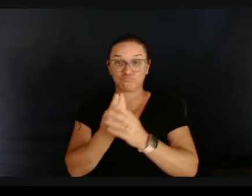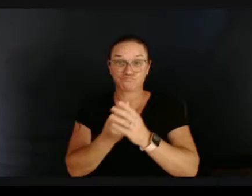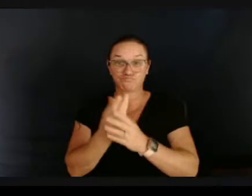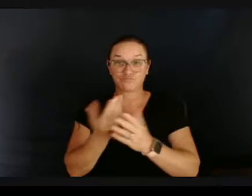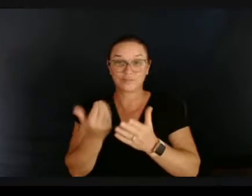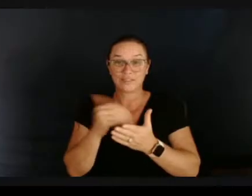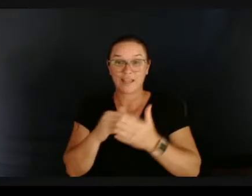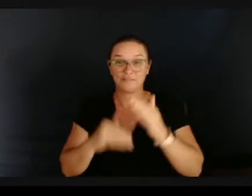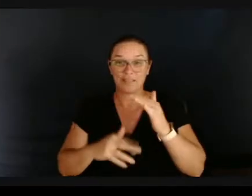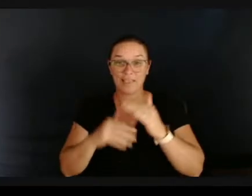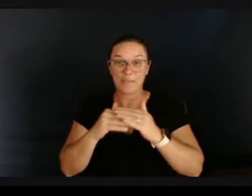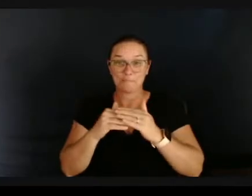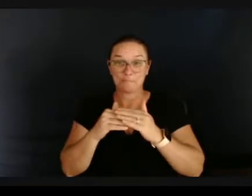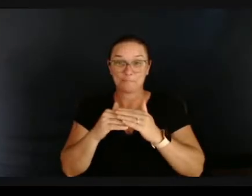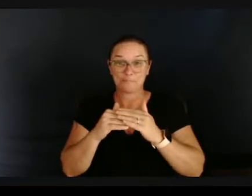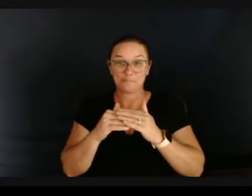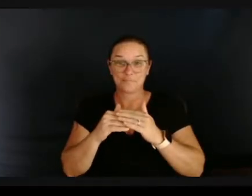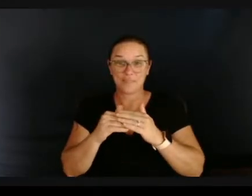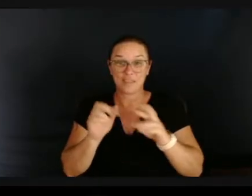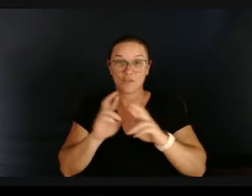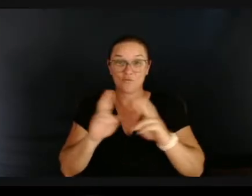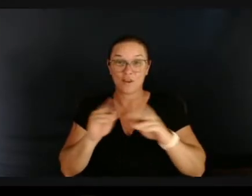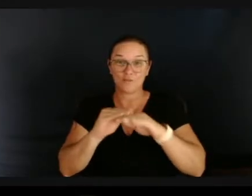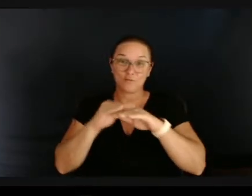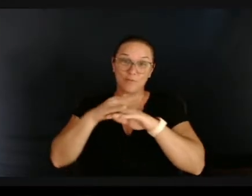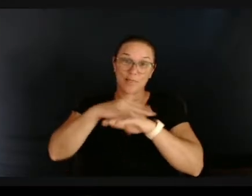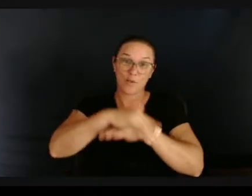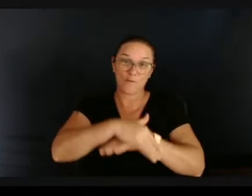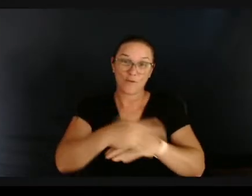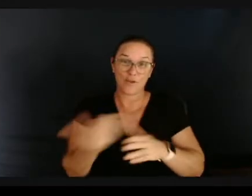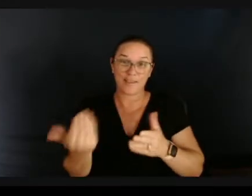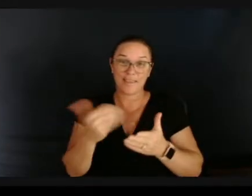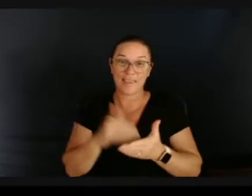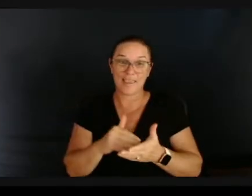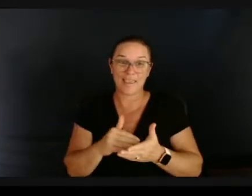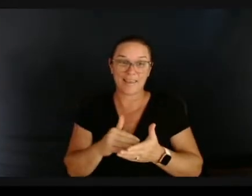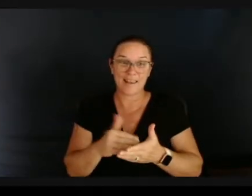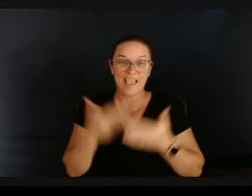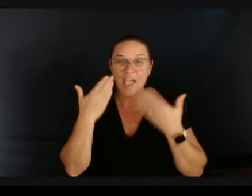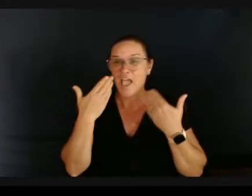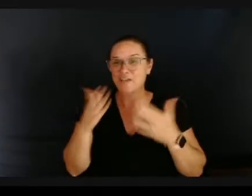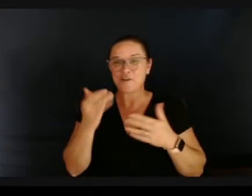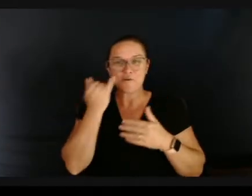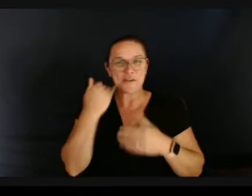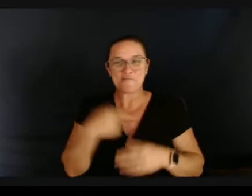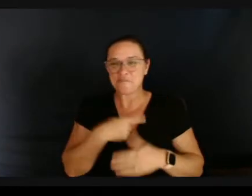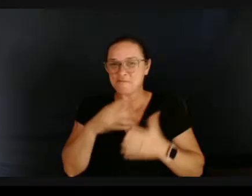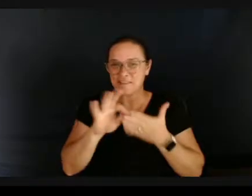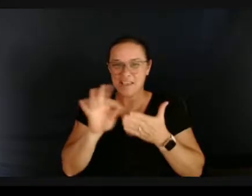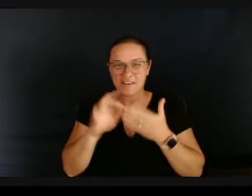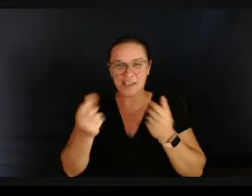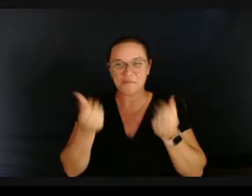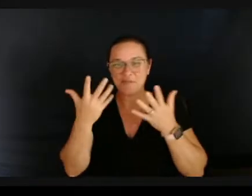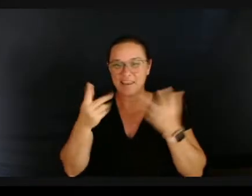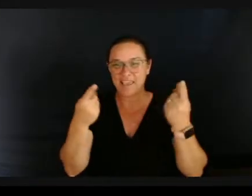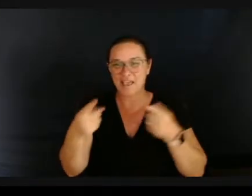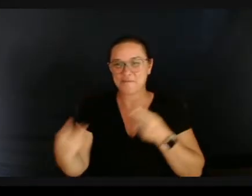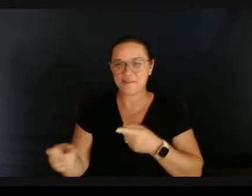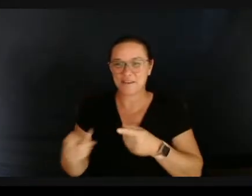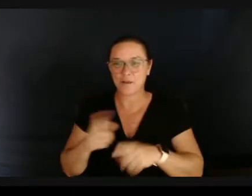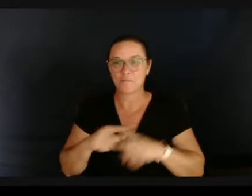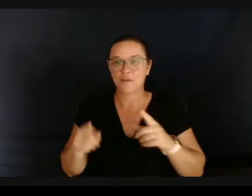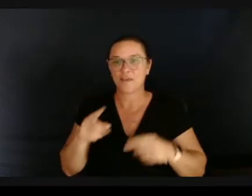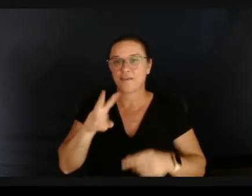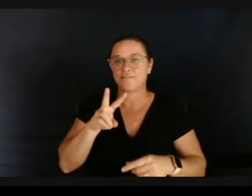and getting ready to spill over again. I'm not sure if we've been keeping count how many of these has been happening, but there's the